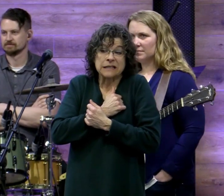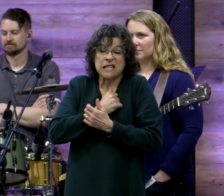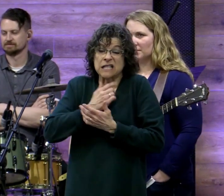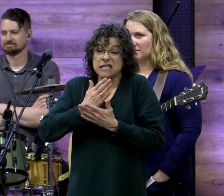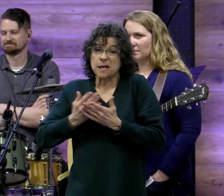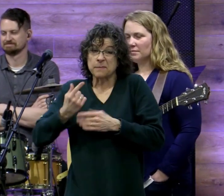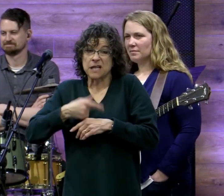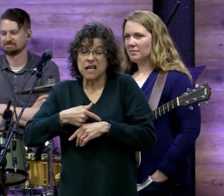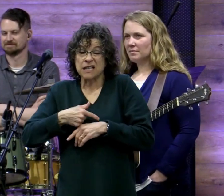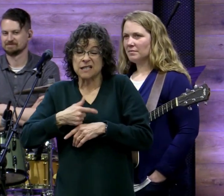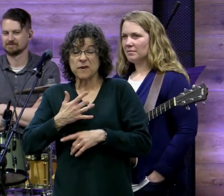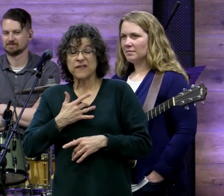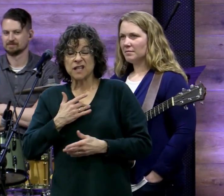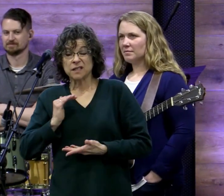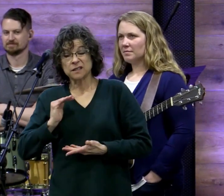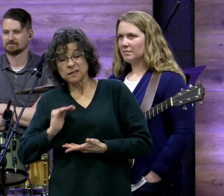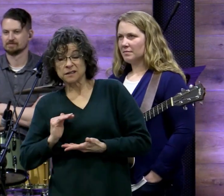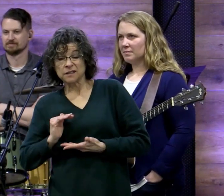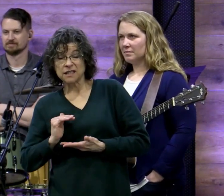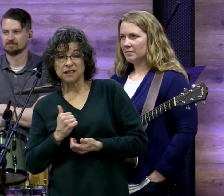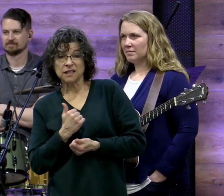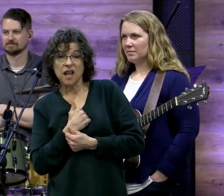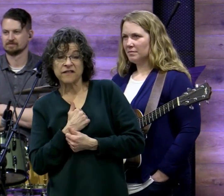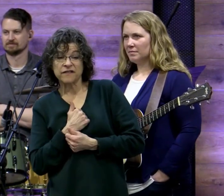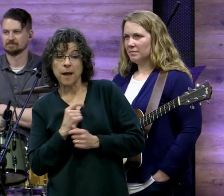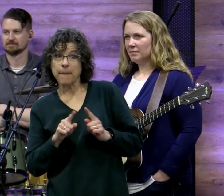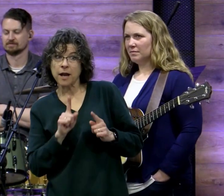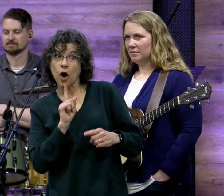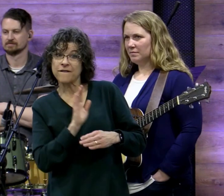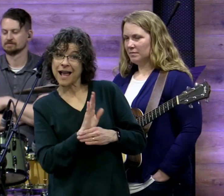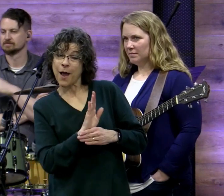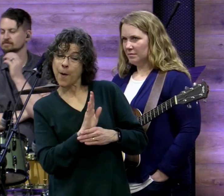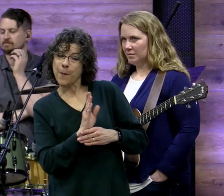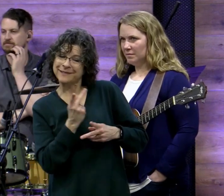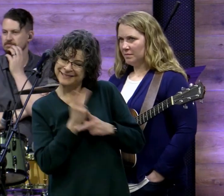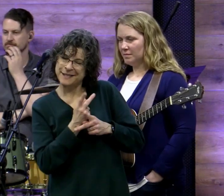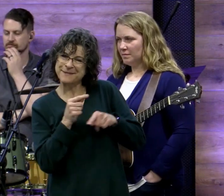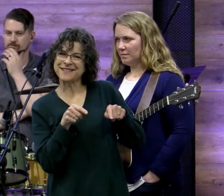don't, that those vows hold us.